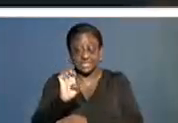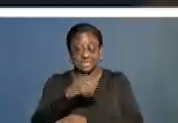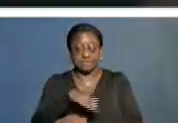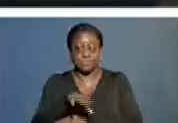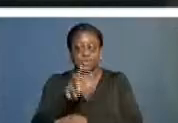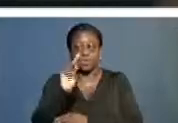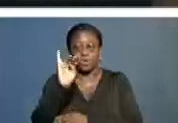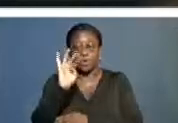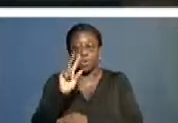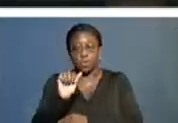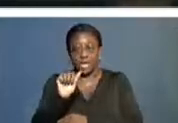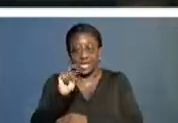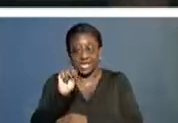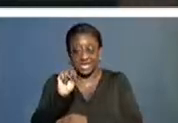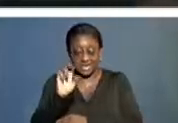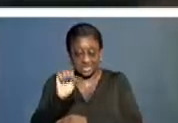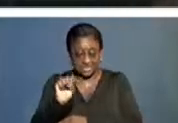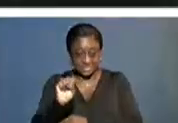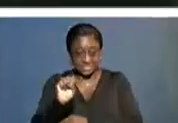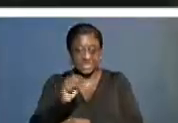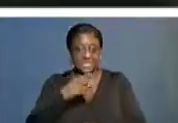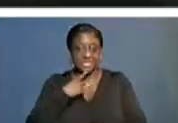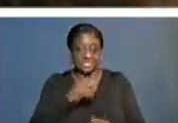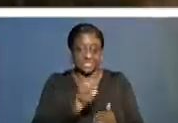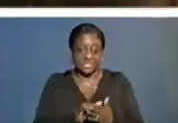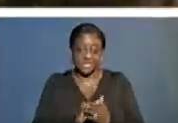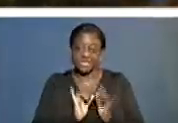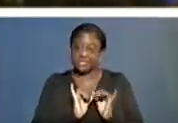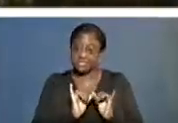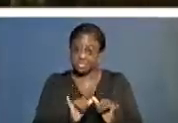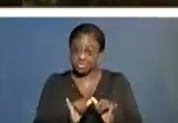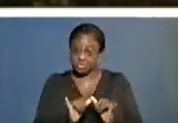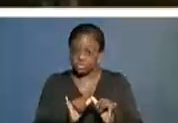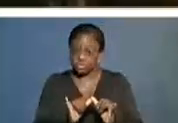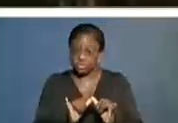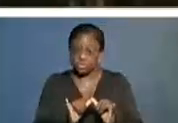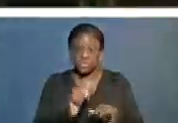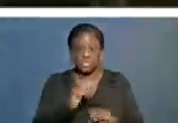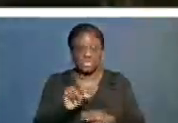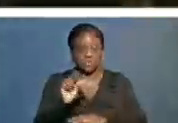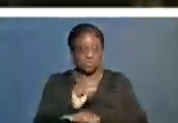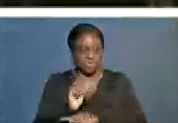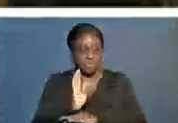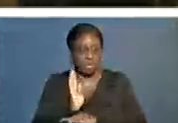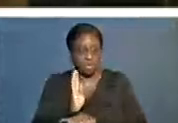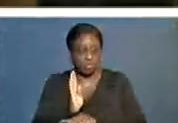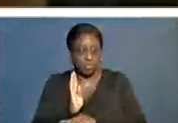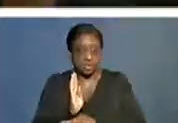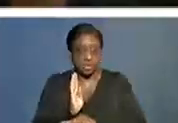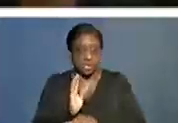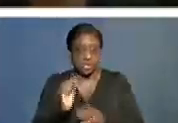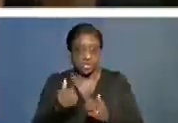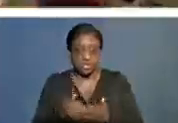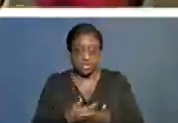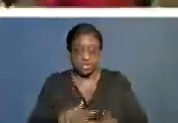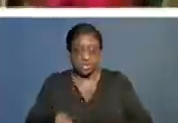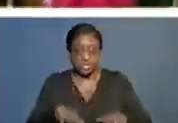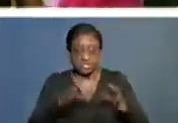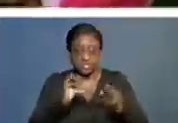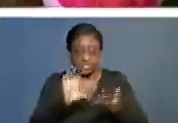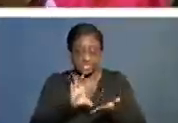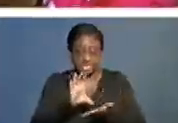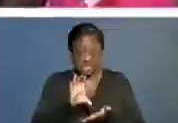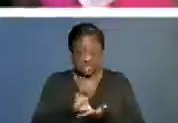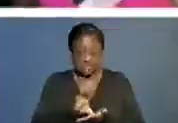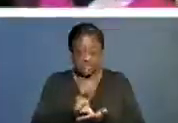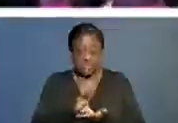just one of several activities this week. The concert series continues tonight in Grand Bahama at the New Life Worship Center. Things